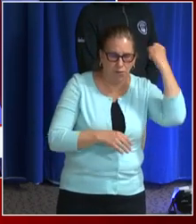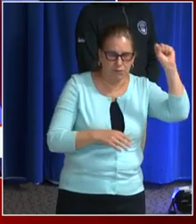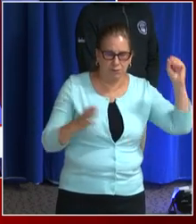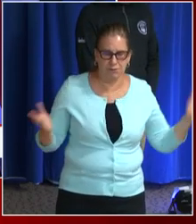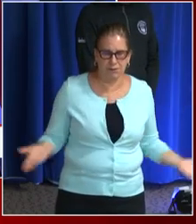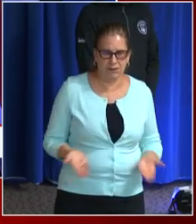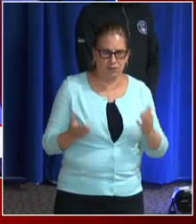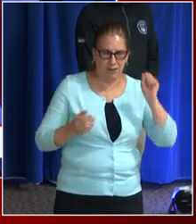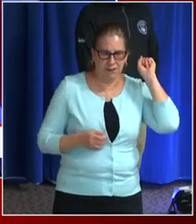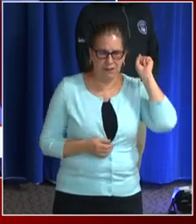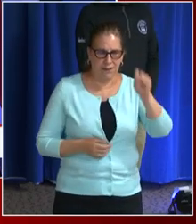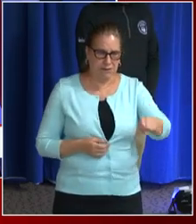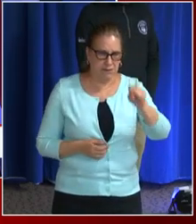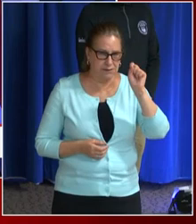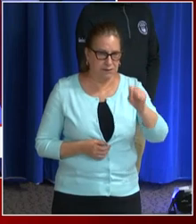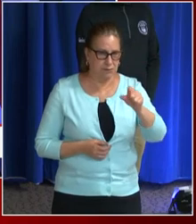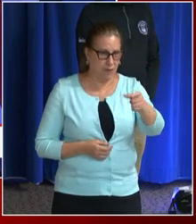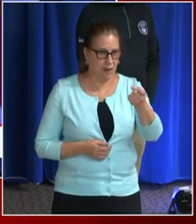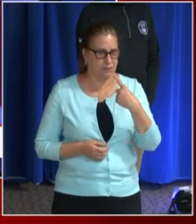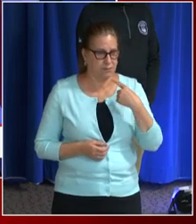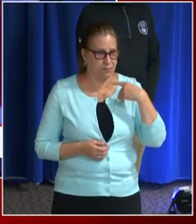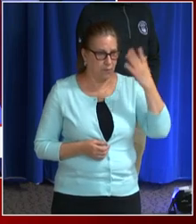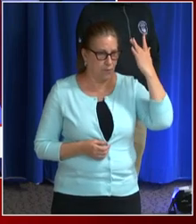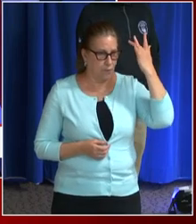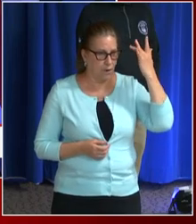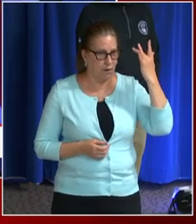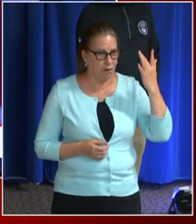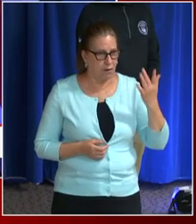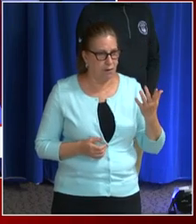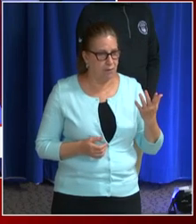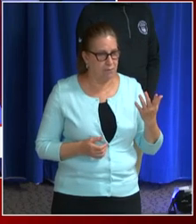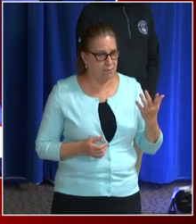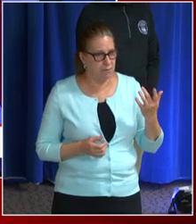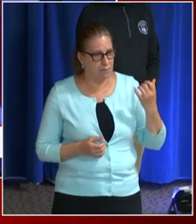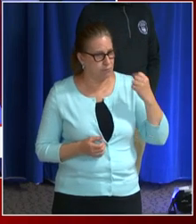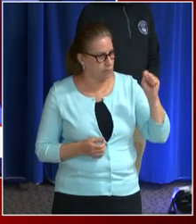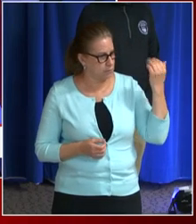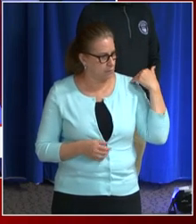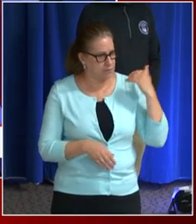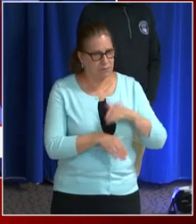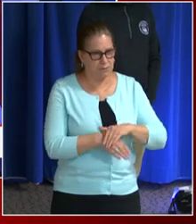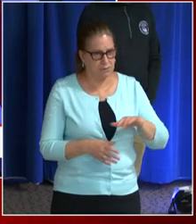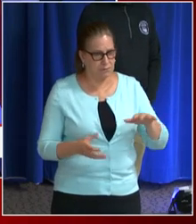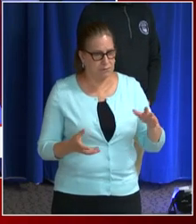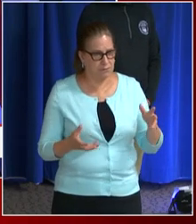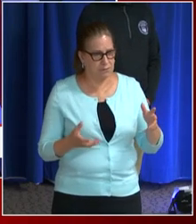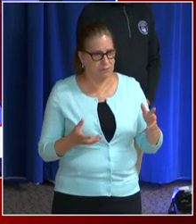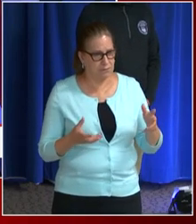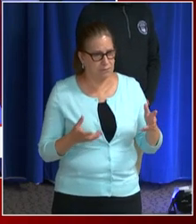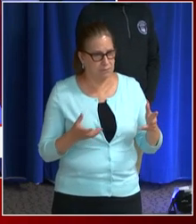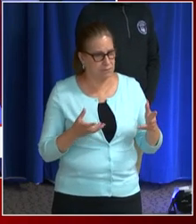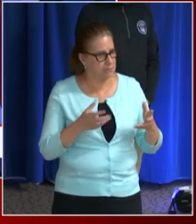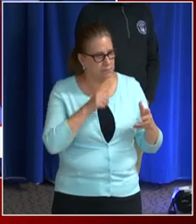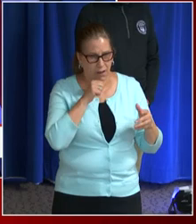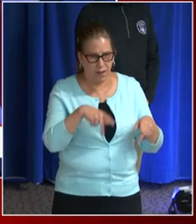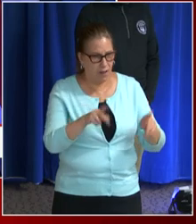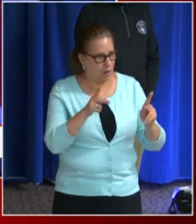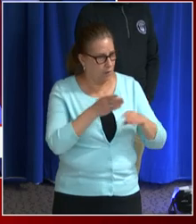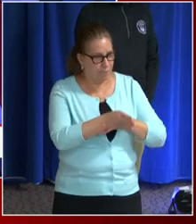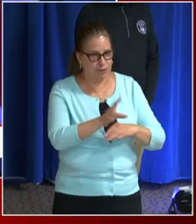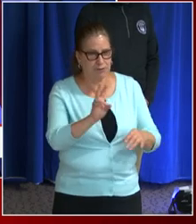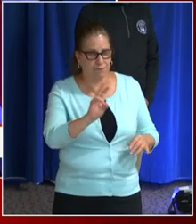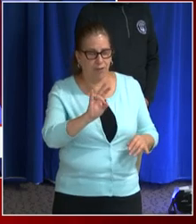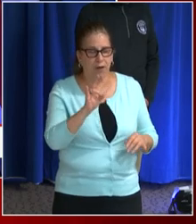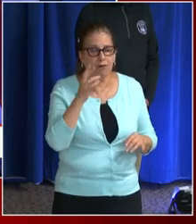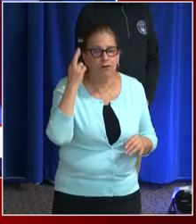me why the protests have not been able to, last night were not able to continue past 7 p.m., it was because